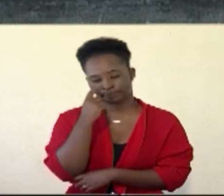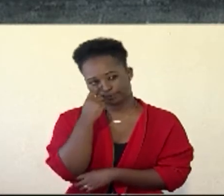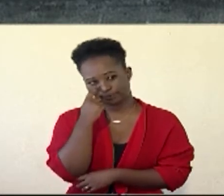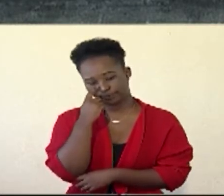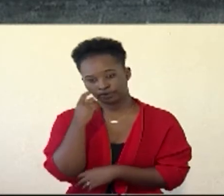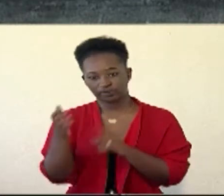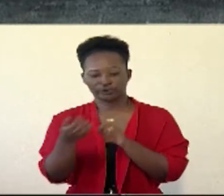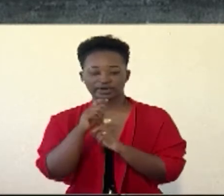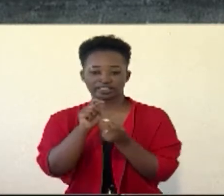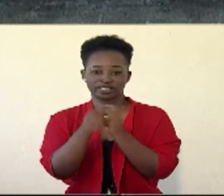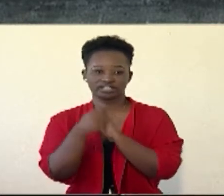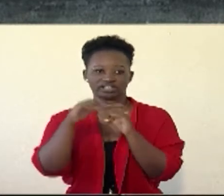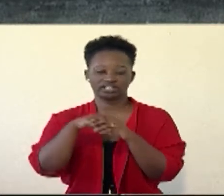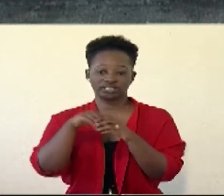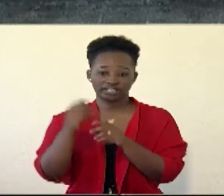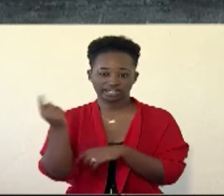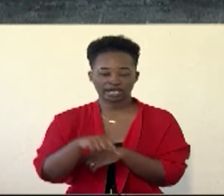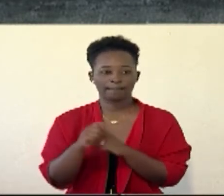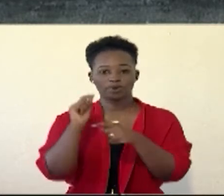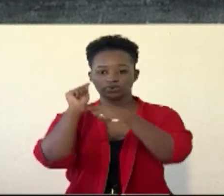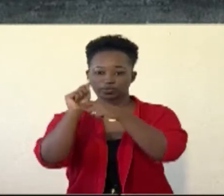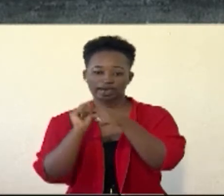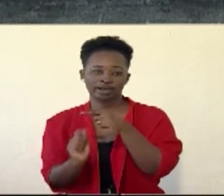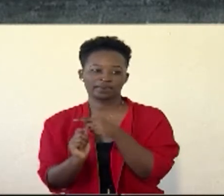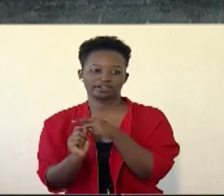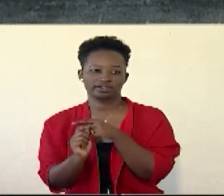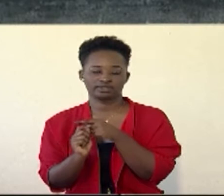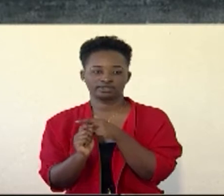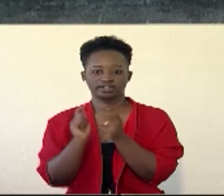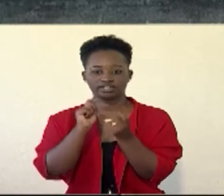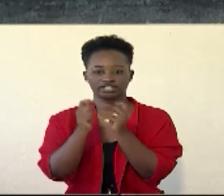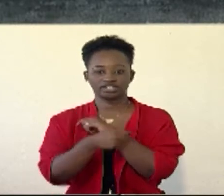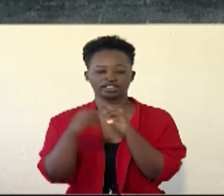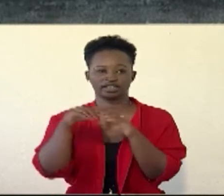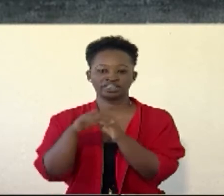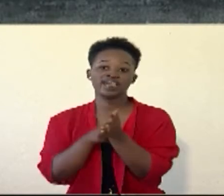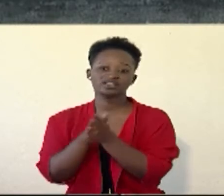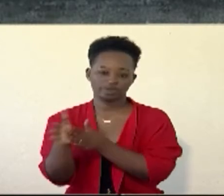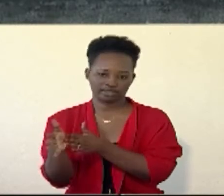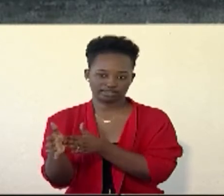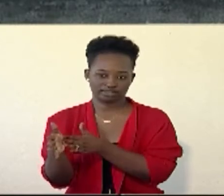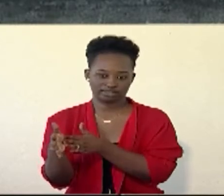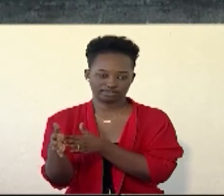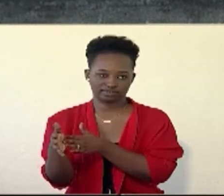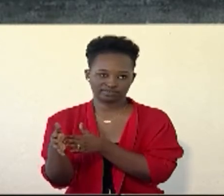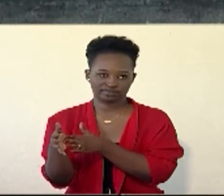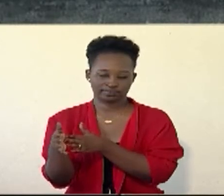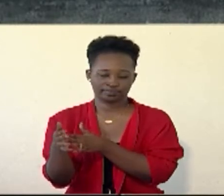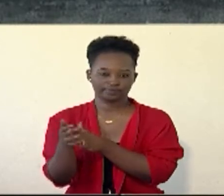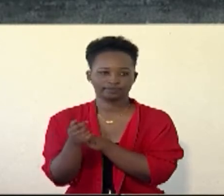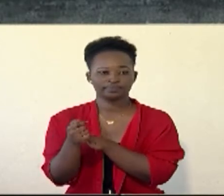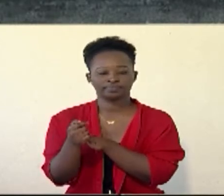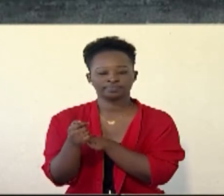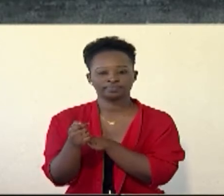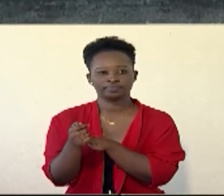we get the change in income divided by a change in expenditure. Divided by